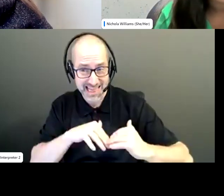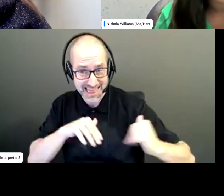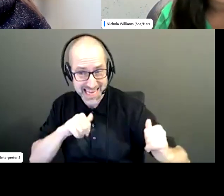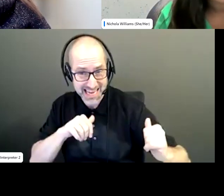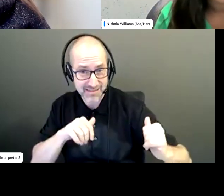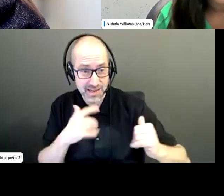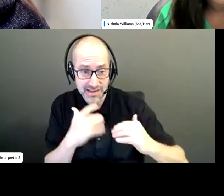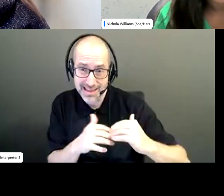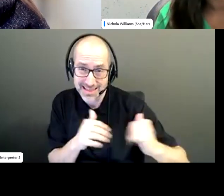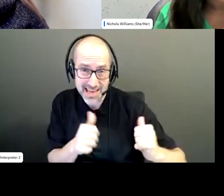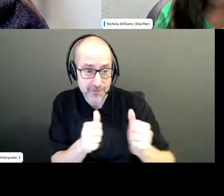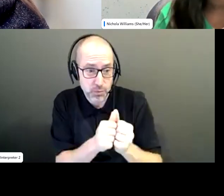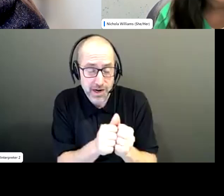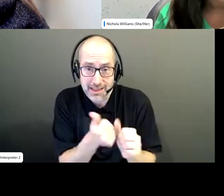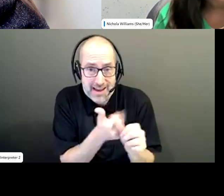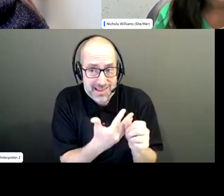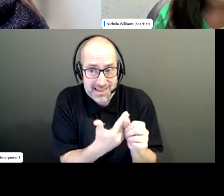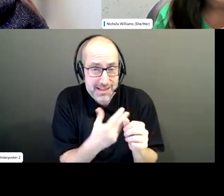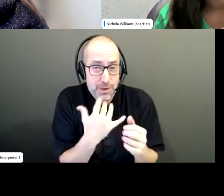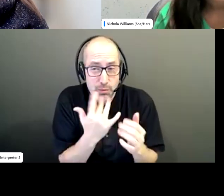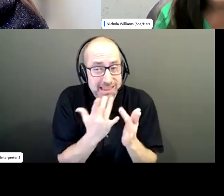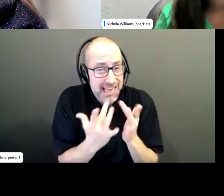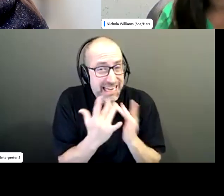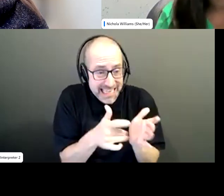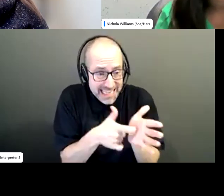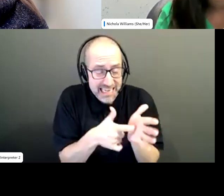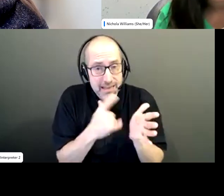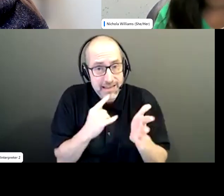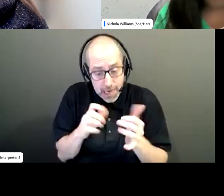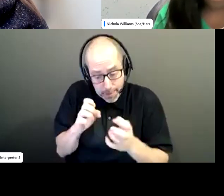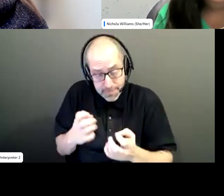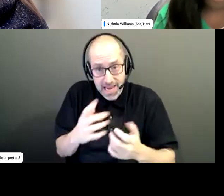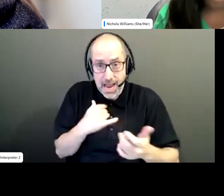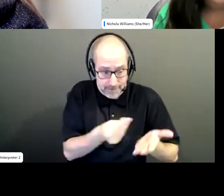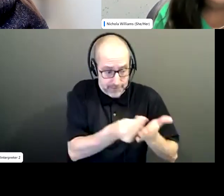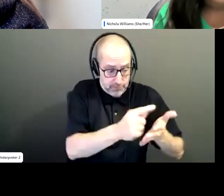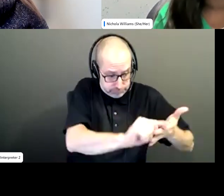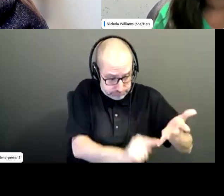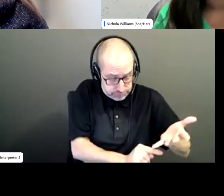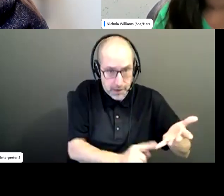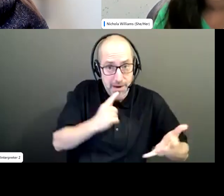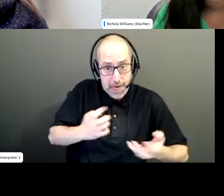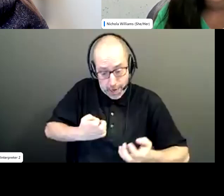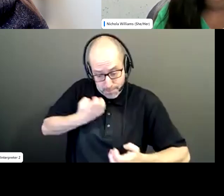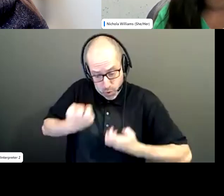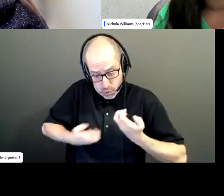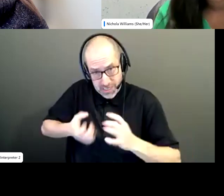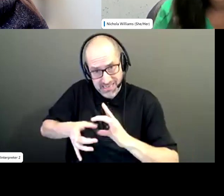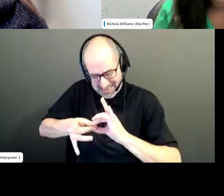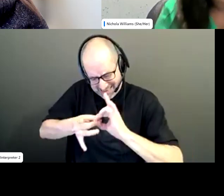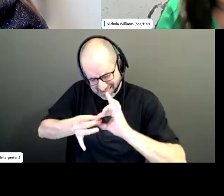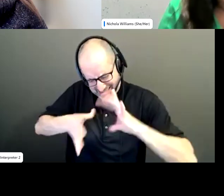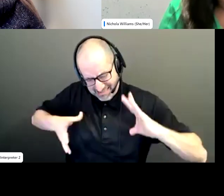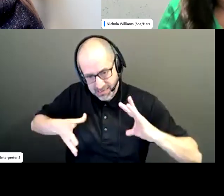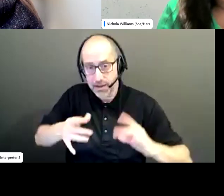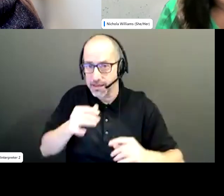needs. That emotional connection is so hard to break because it's been so many years. And you make excuses and you say, no, that's